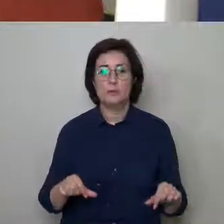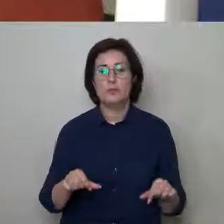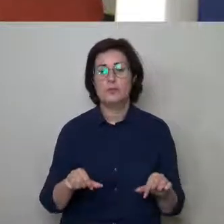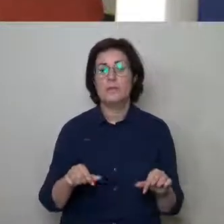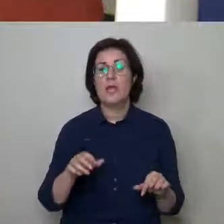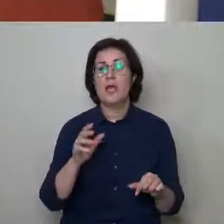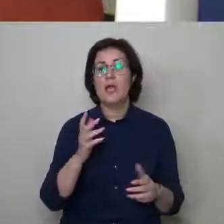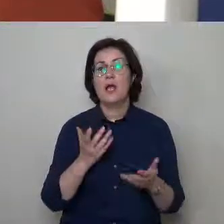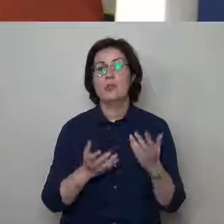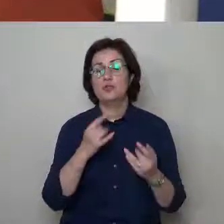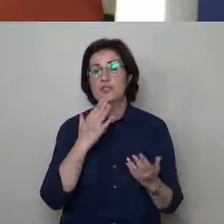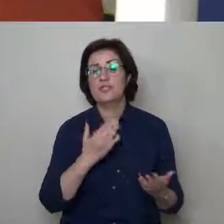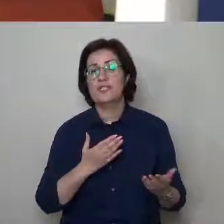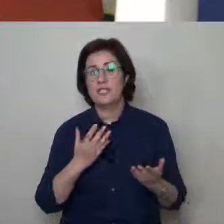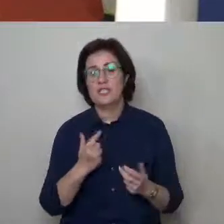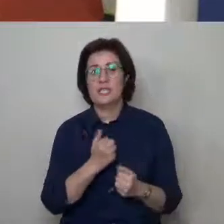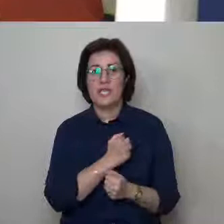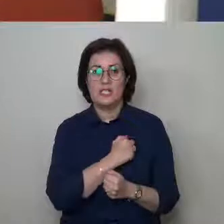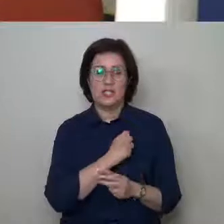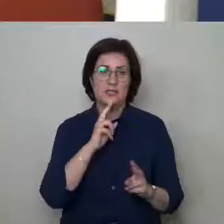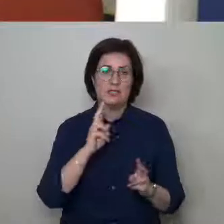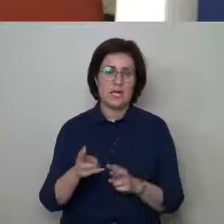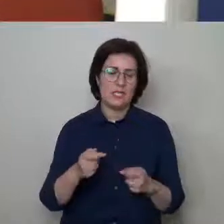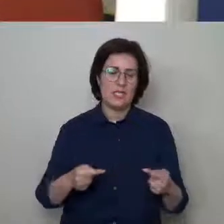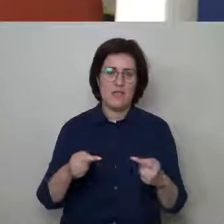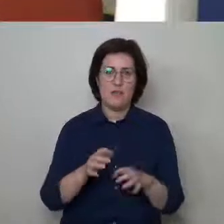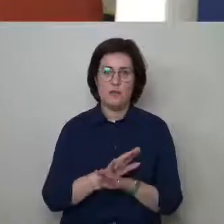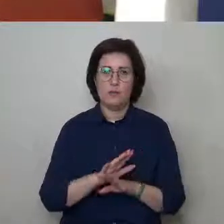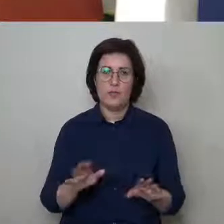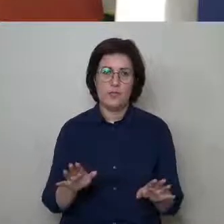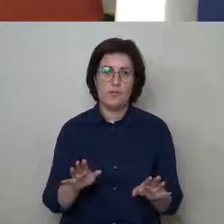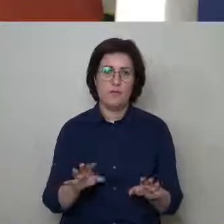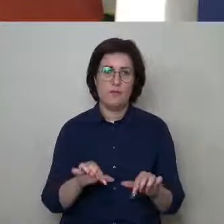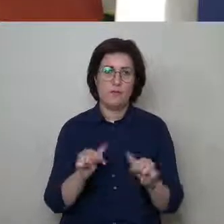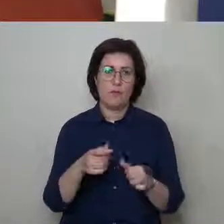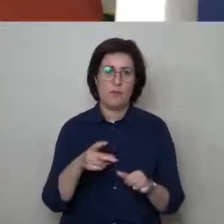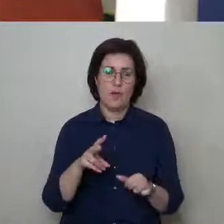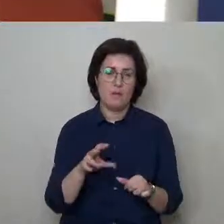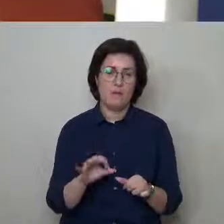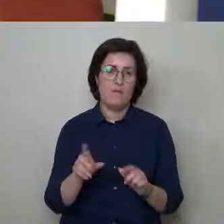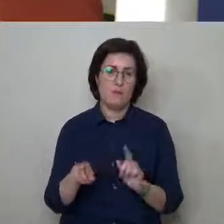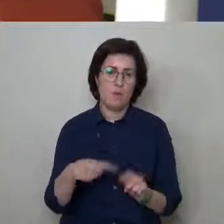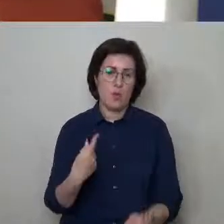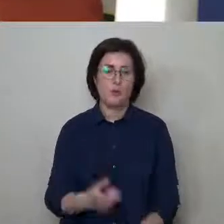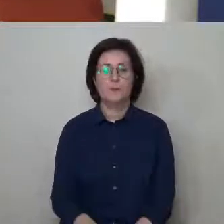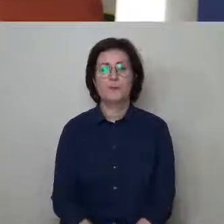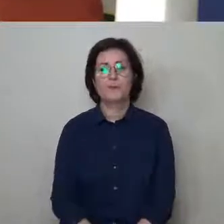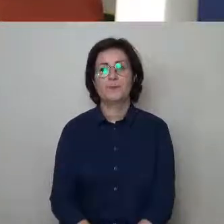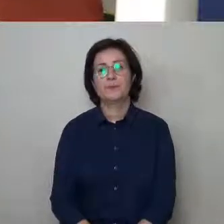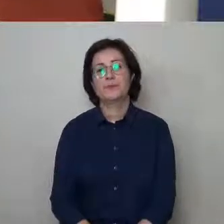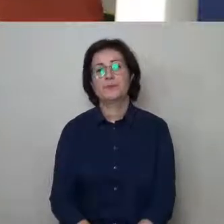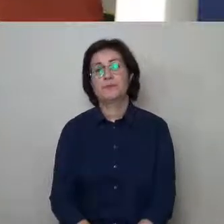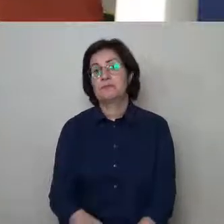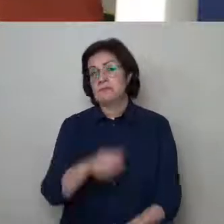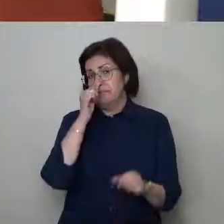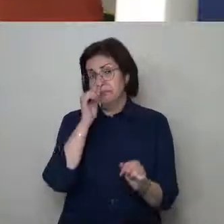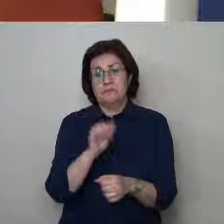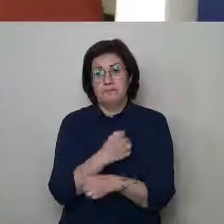to the CEC, and if they do, then unfortunately those complaints are not in line with the formal